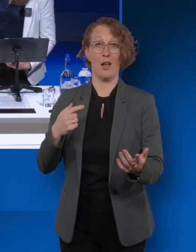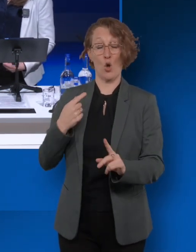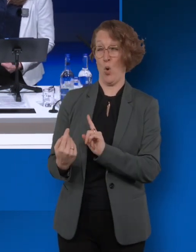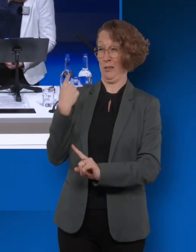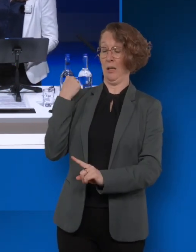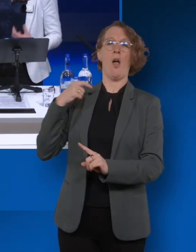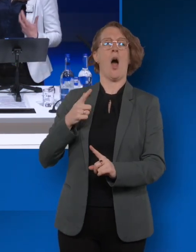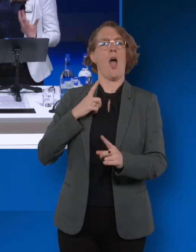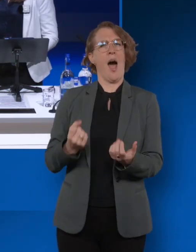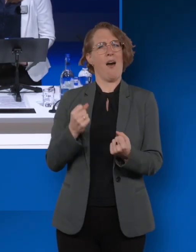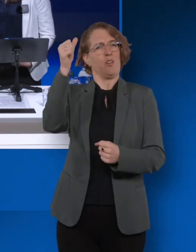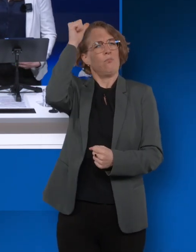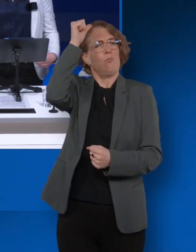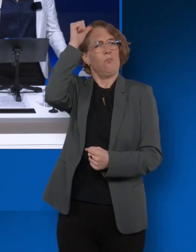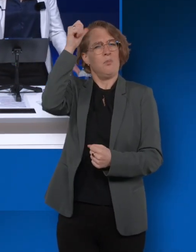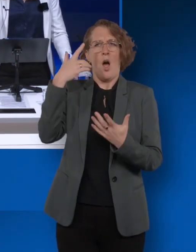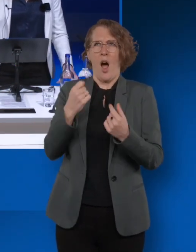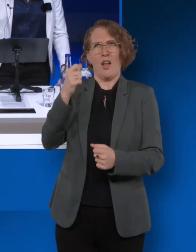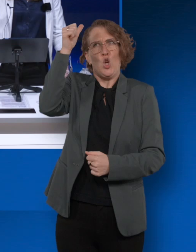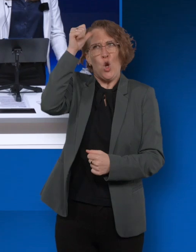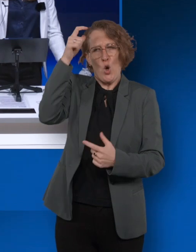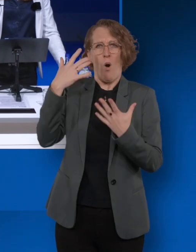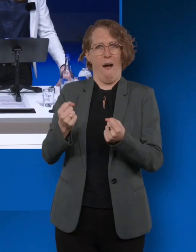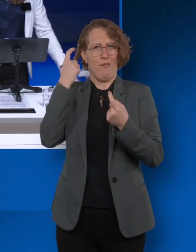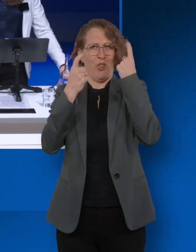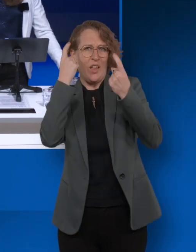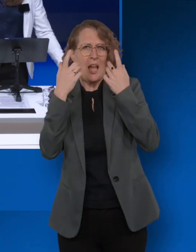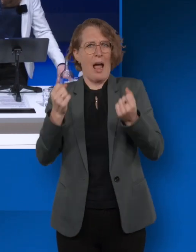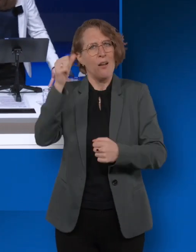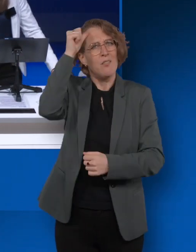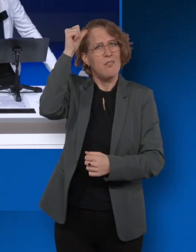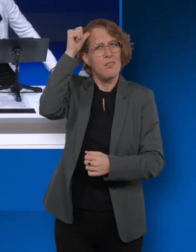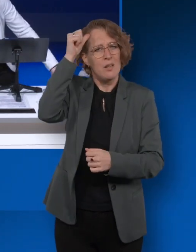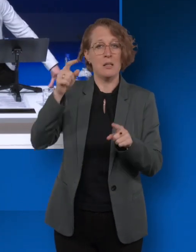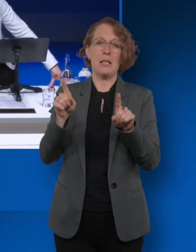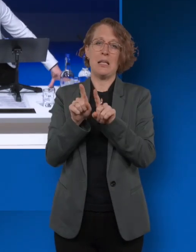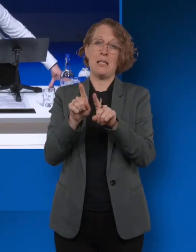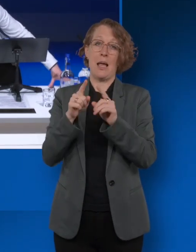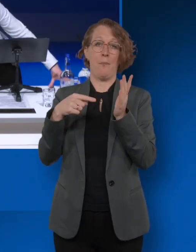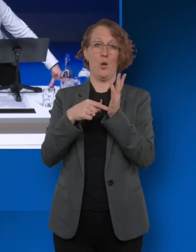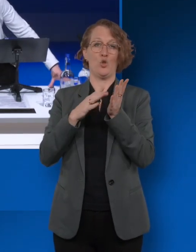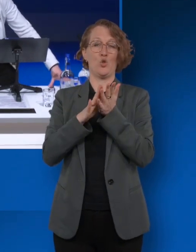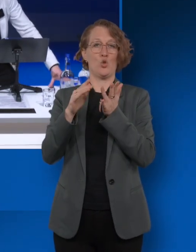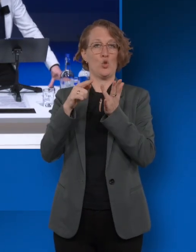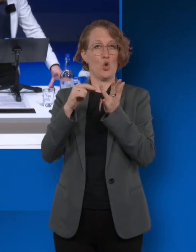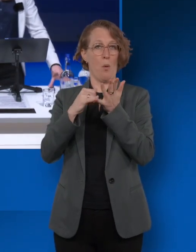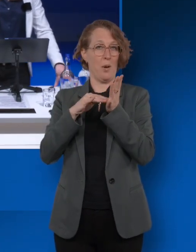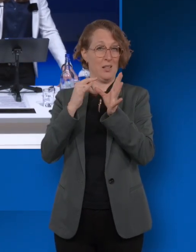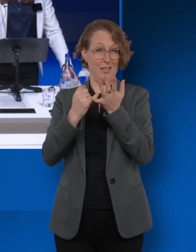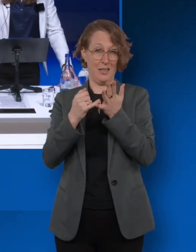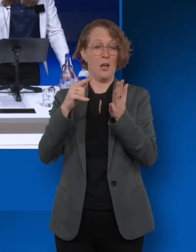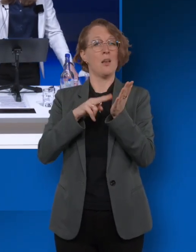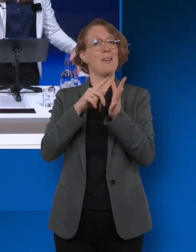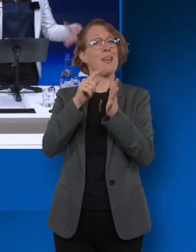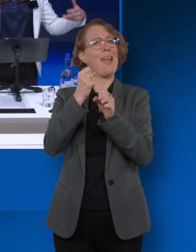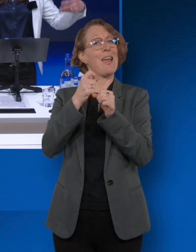own existence, of my own consciousness. As the philosopher Thomas Nagel said, there